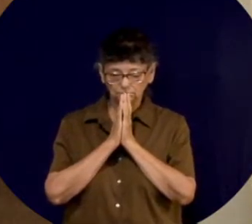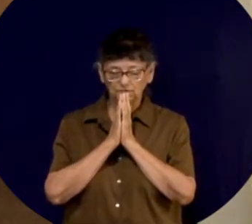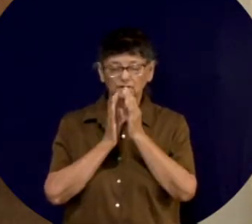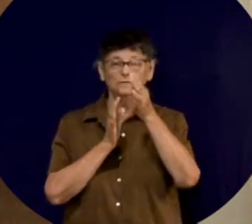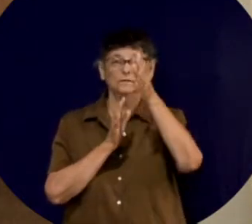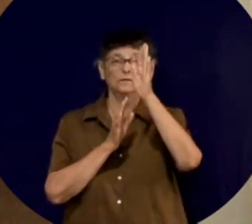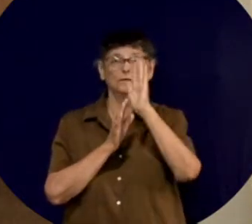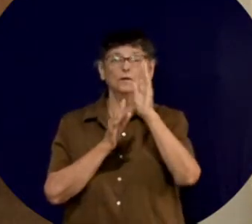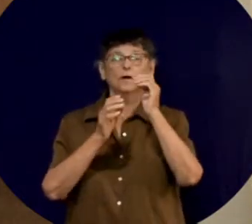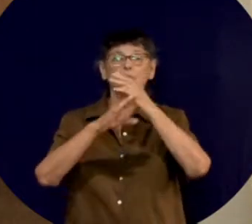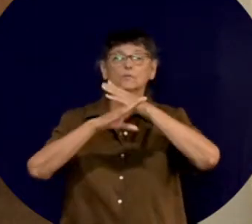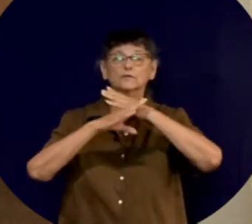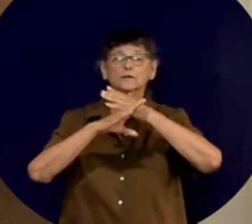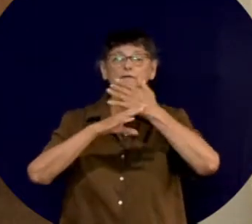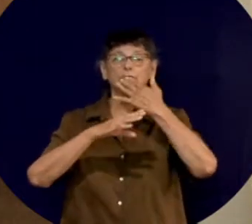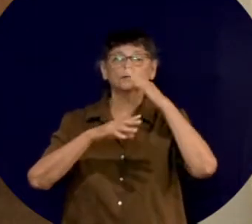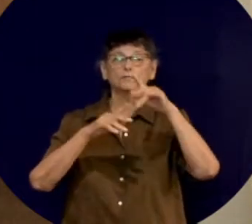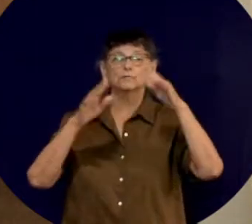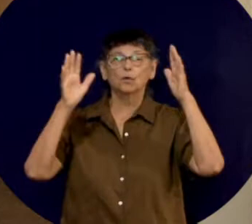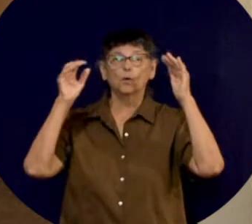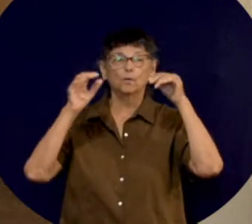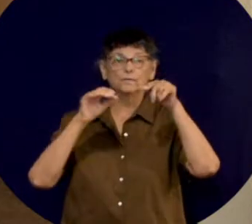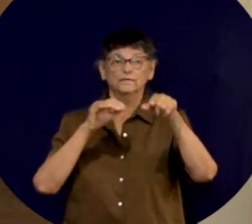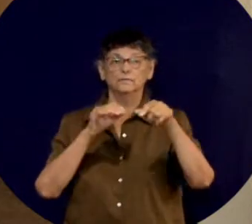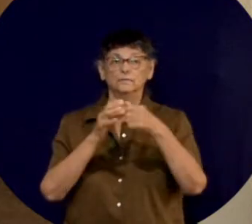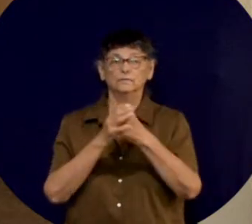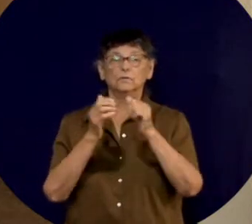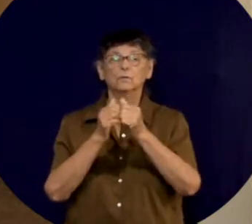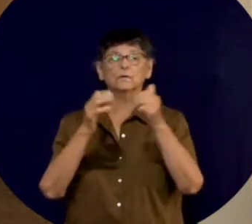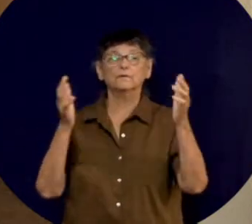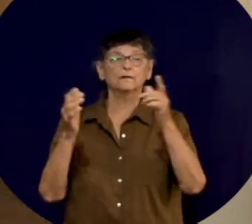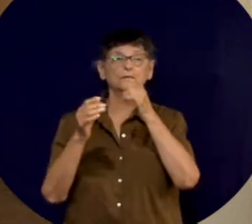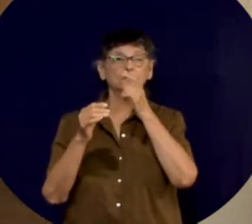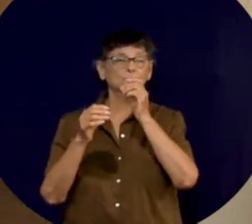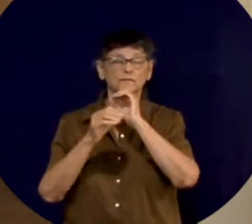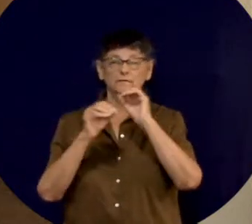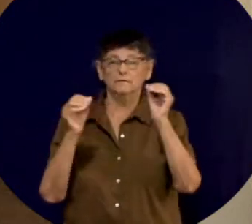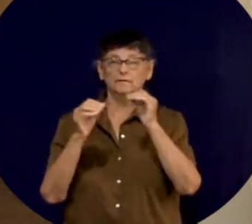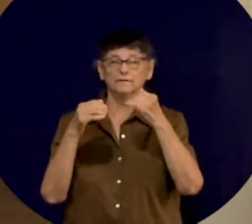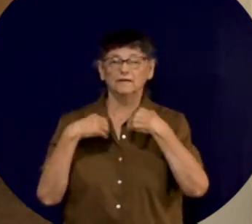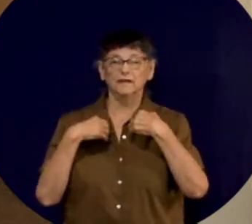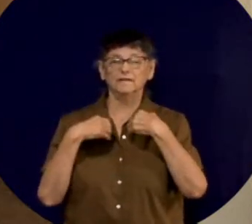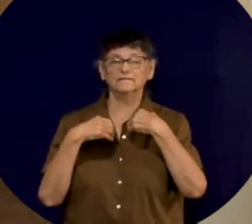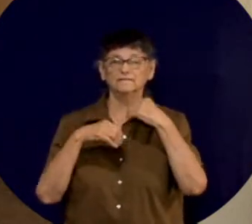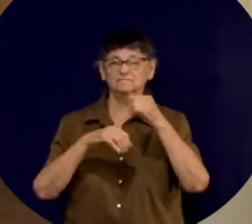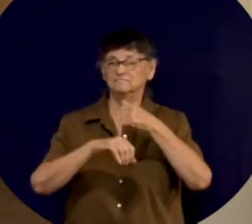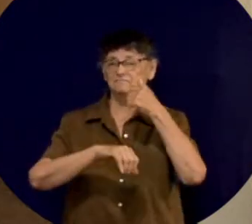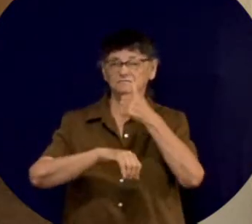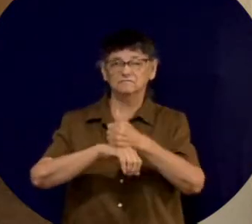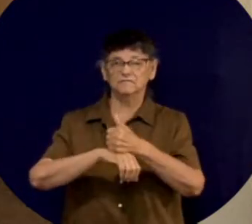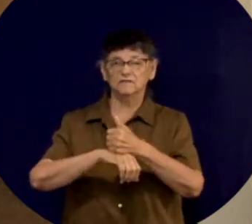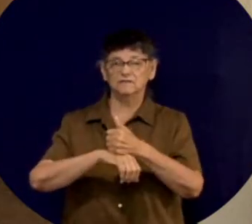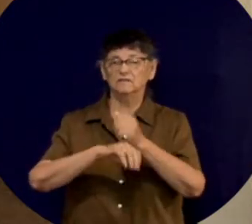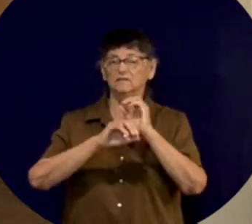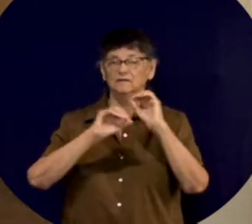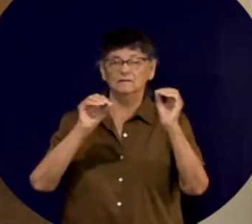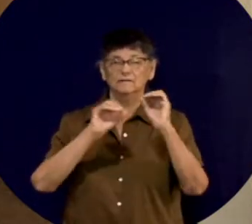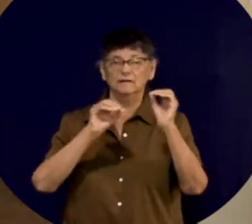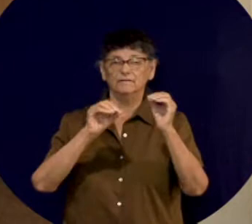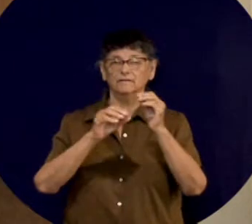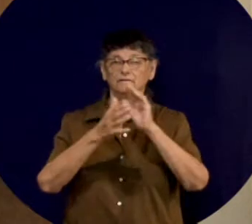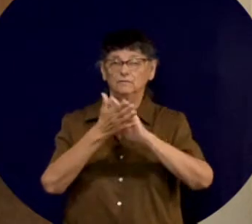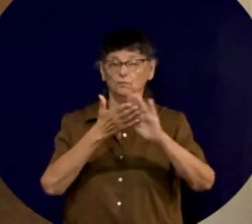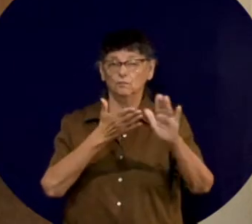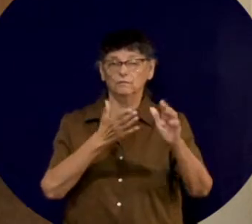O God, protector of those who hope in you, without whom nothing has firm foundation, nothing is